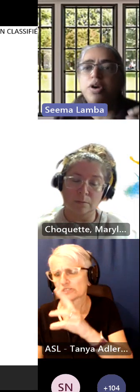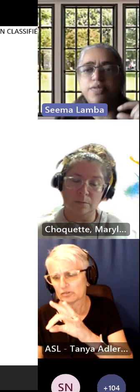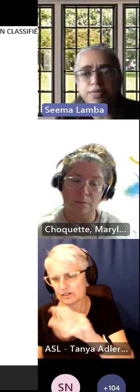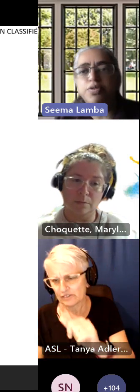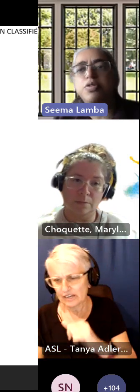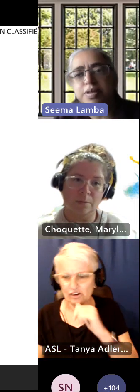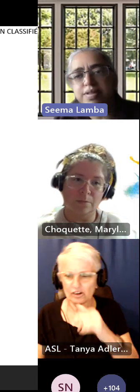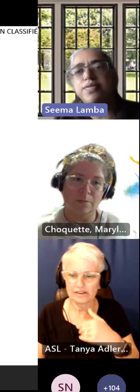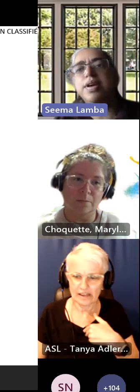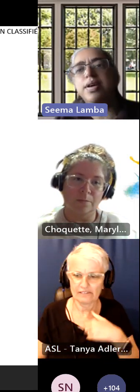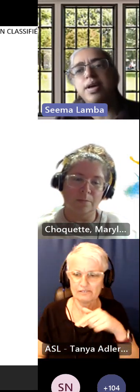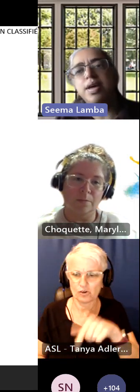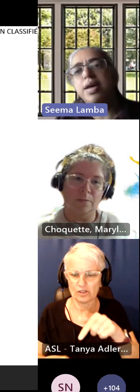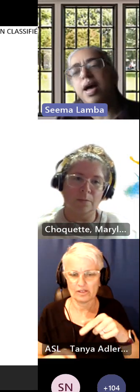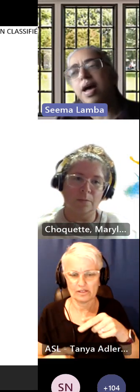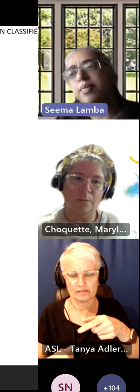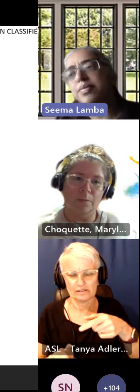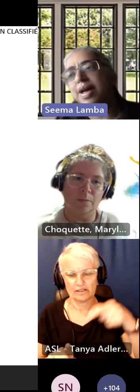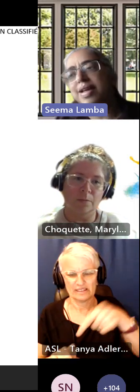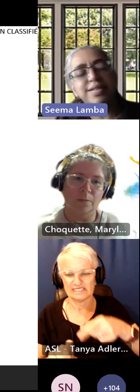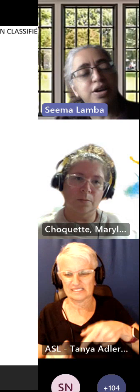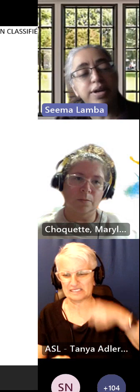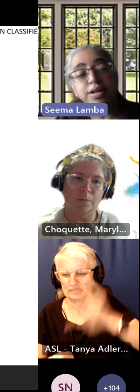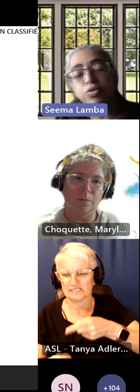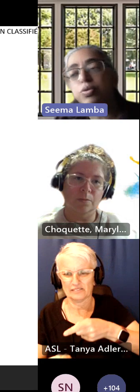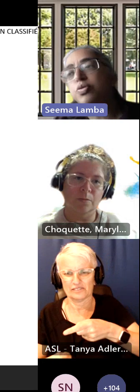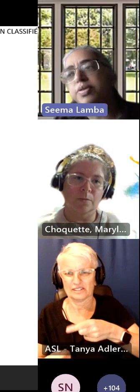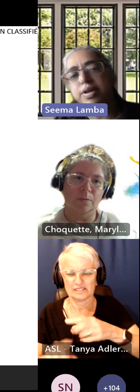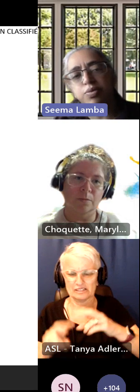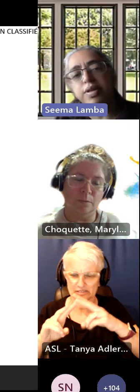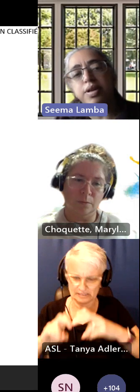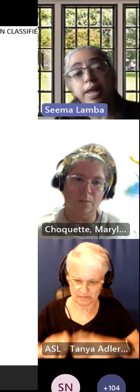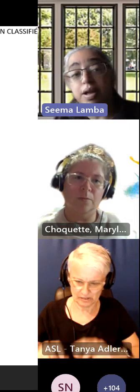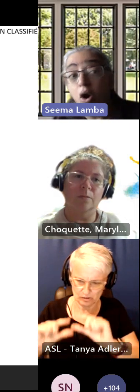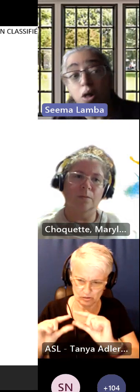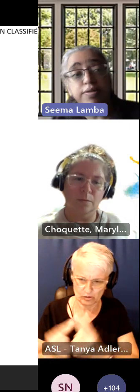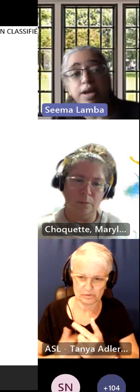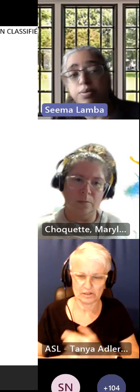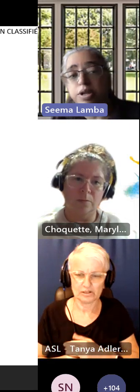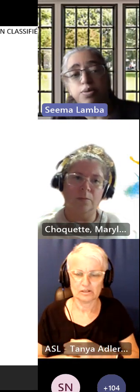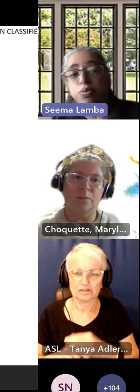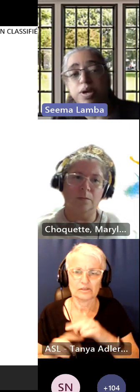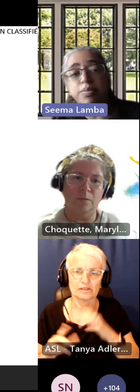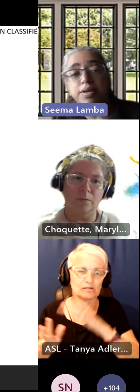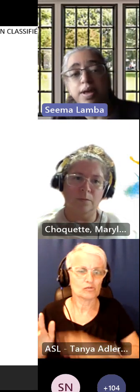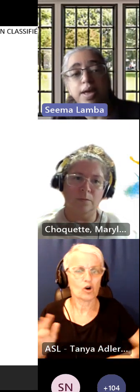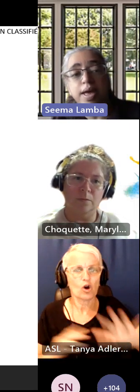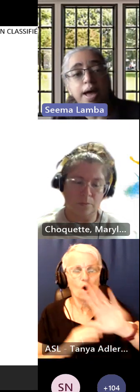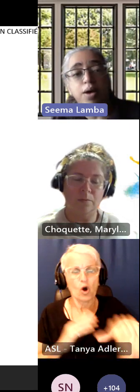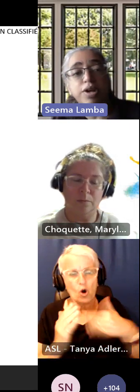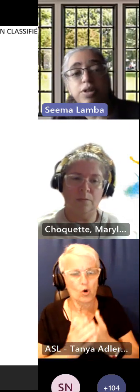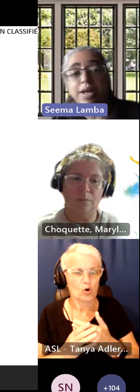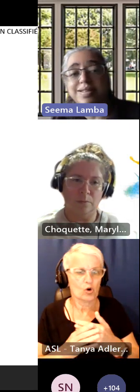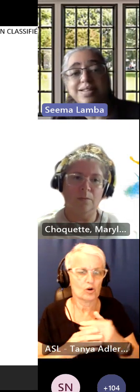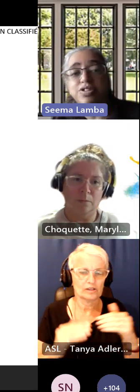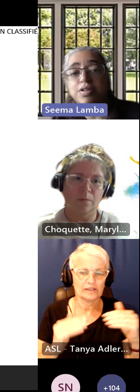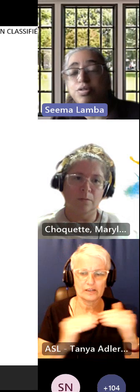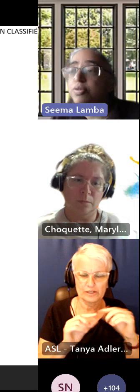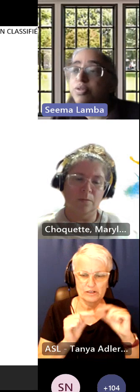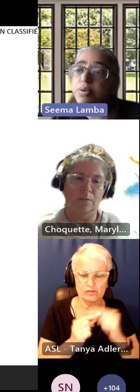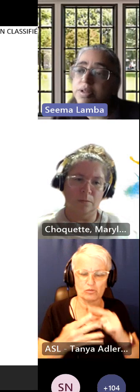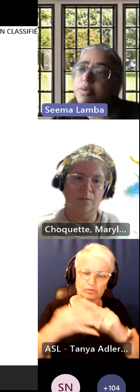don't have the WFA for the specific disaggregated groups, and within like all of the equity groups, women,